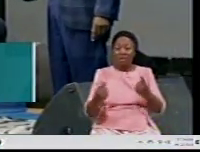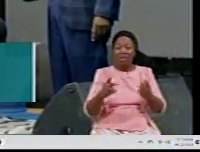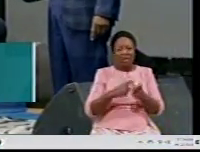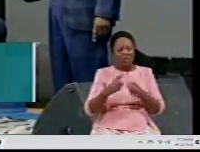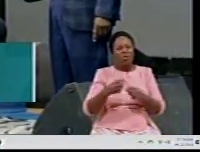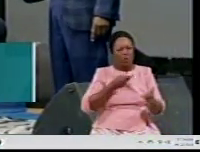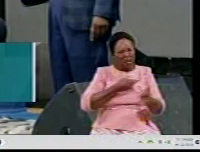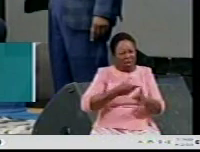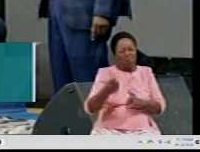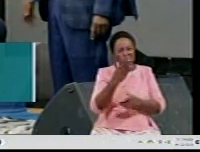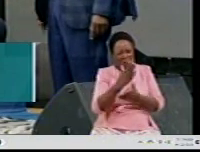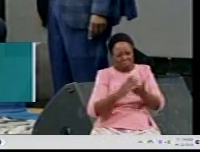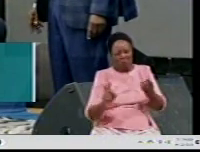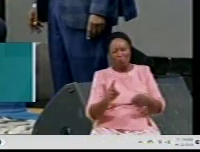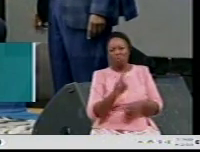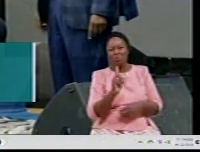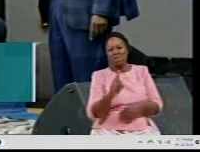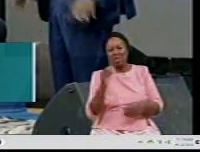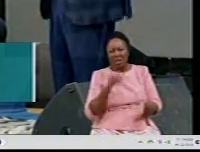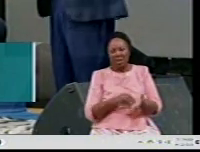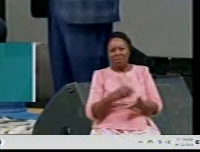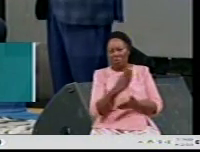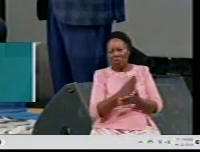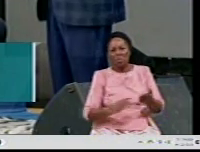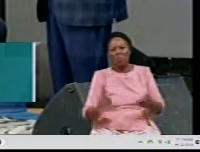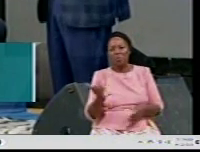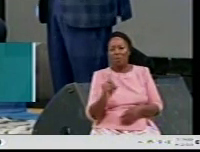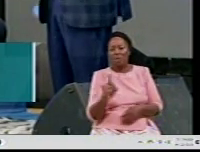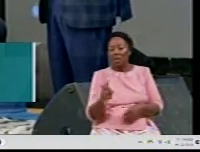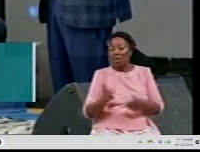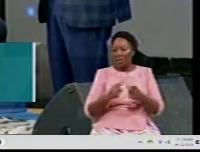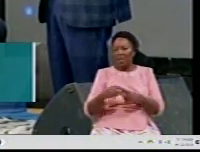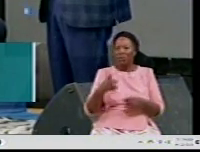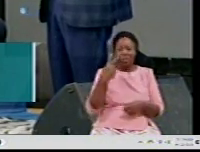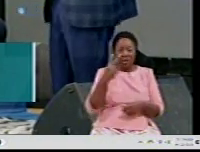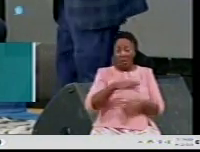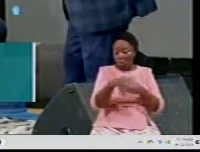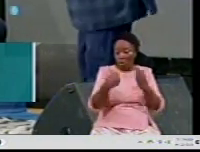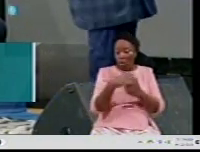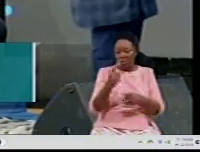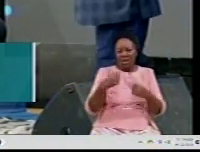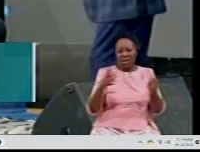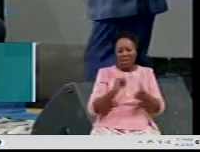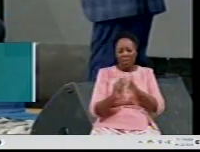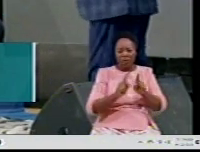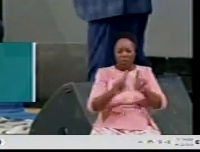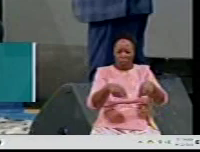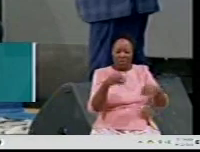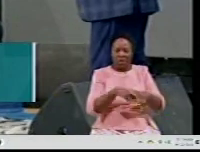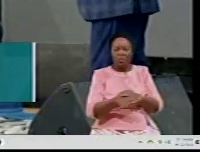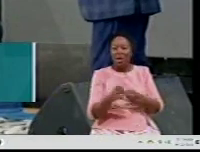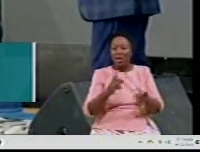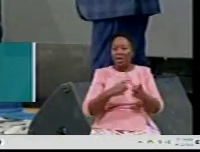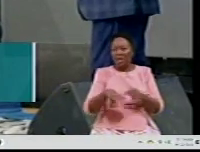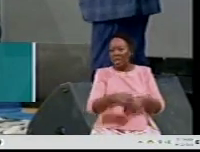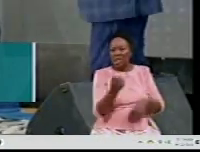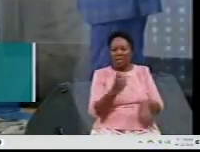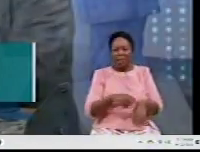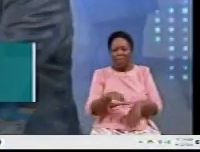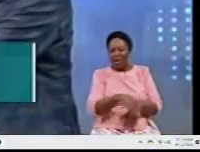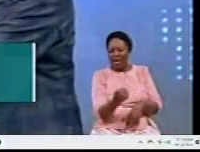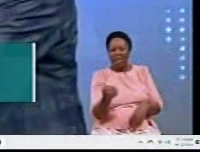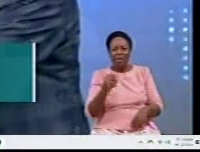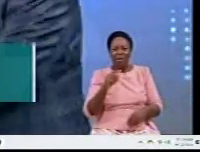injure somebody somewhere. Look at all the sins that people commit. Anytime